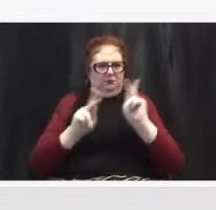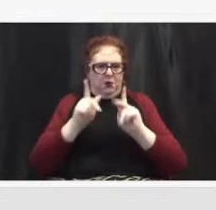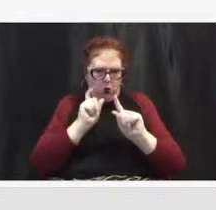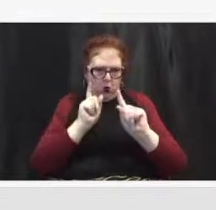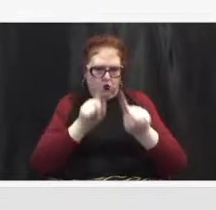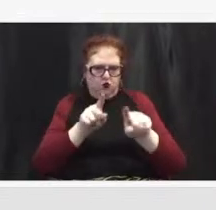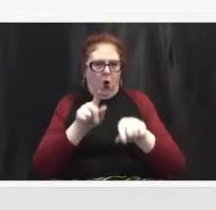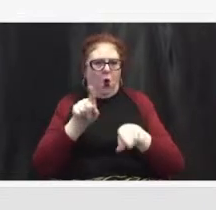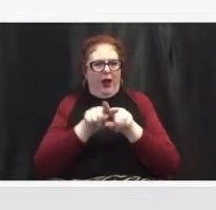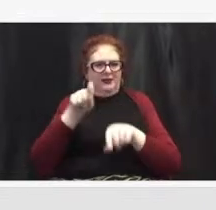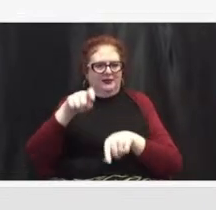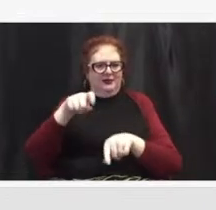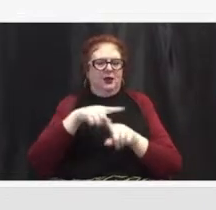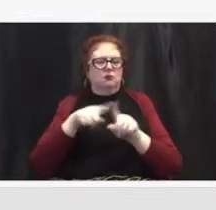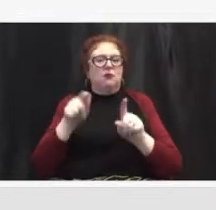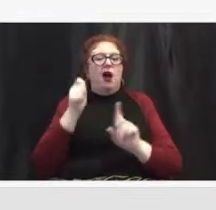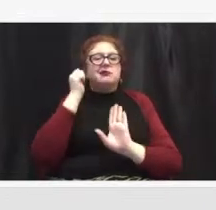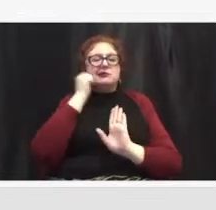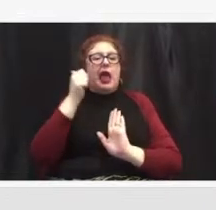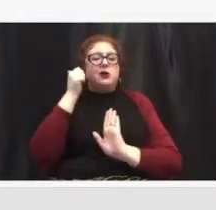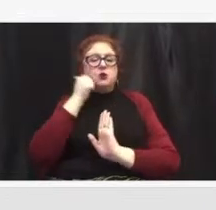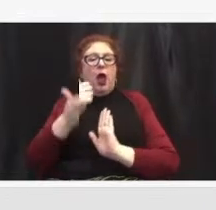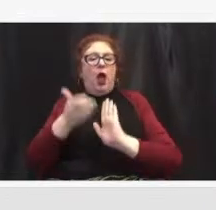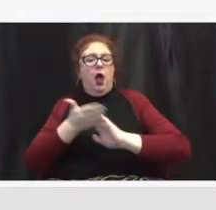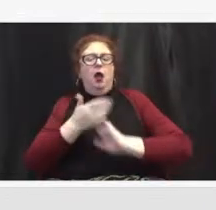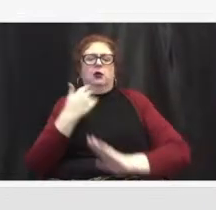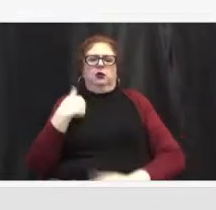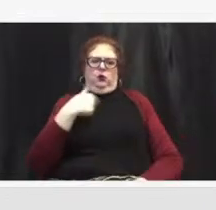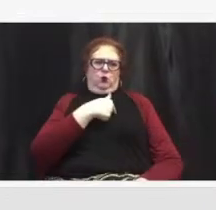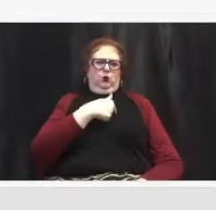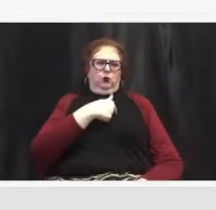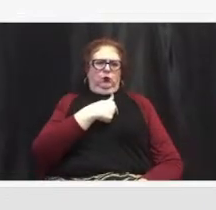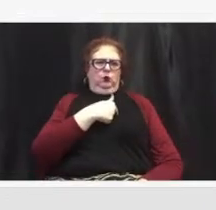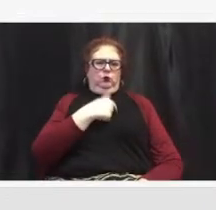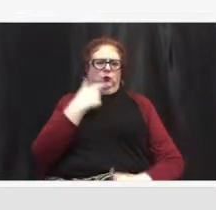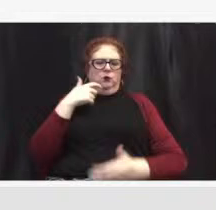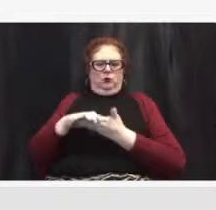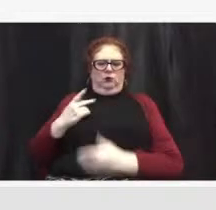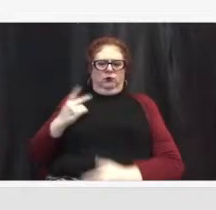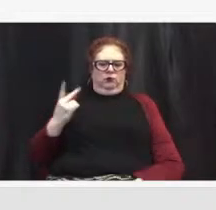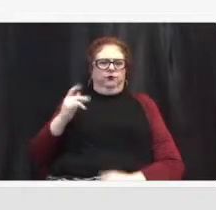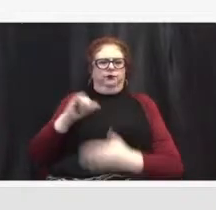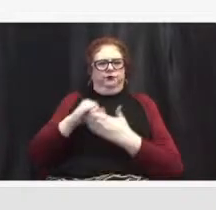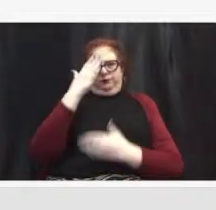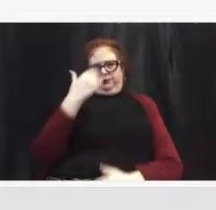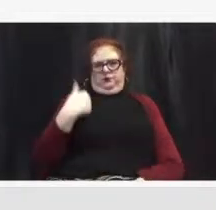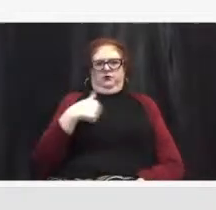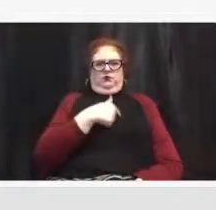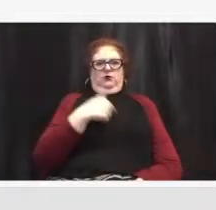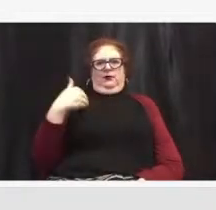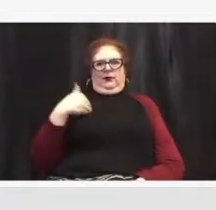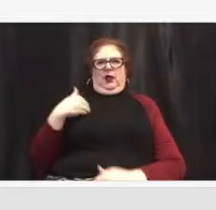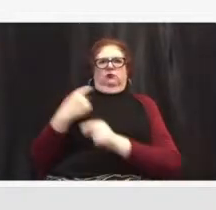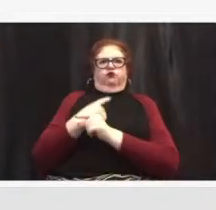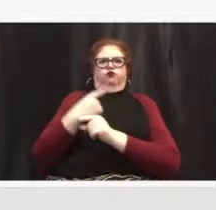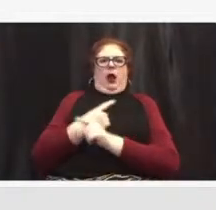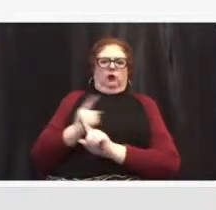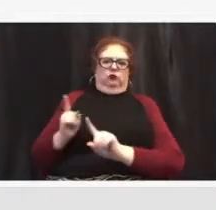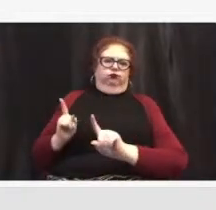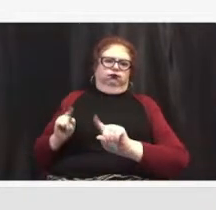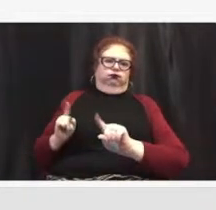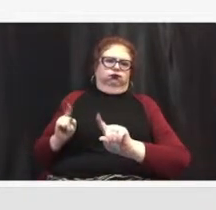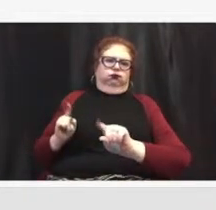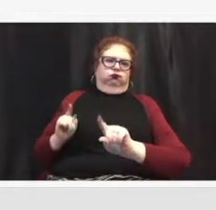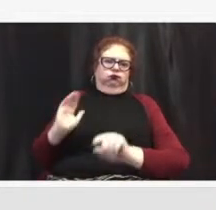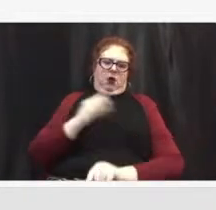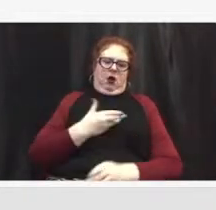But the day-to-day maintenance, that's us. And that's one of the reasons why we have a very regular presence at the property.